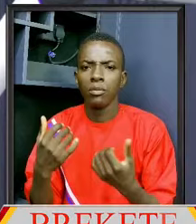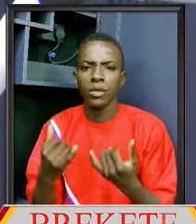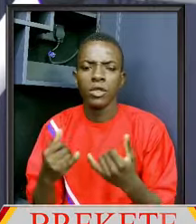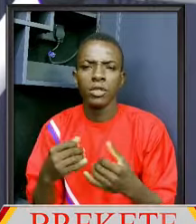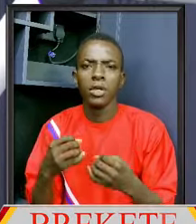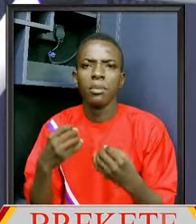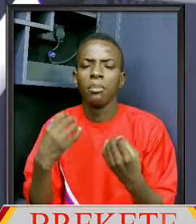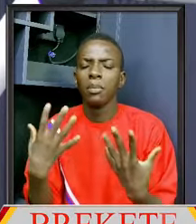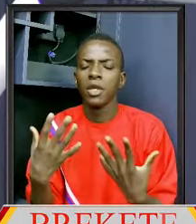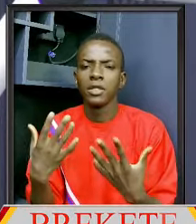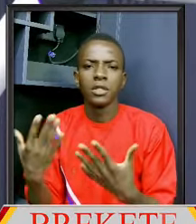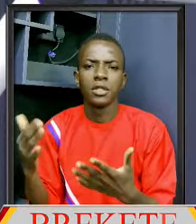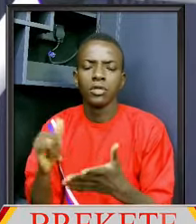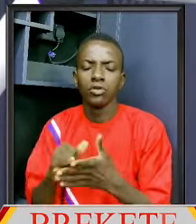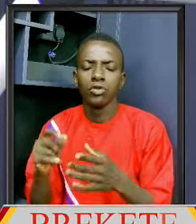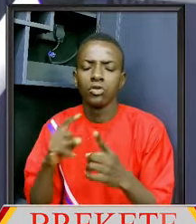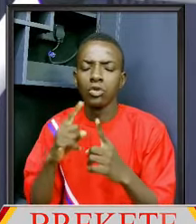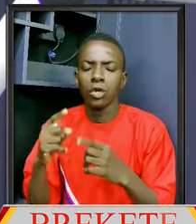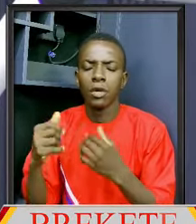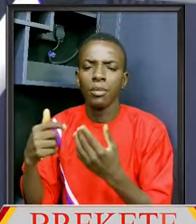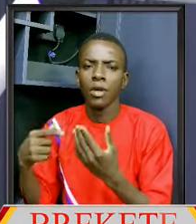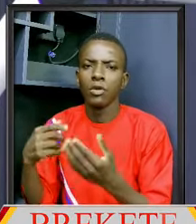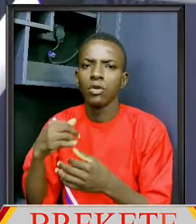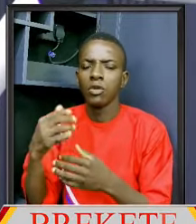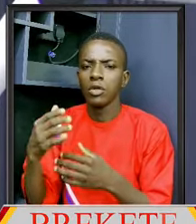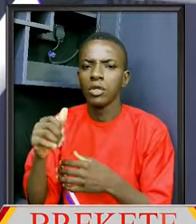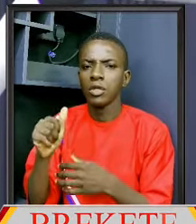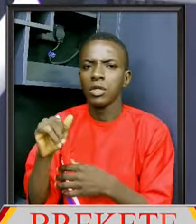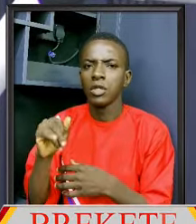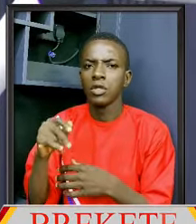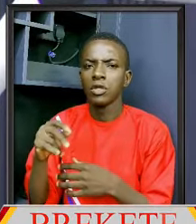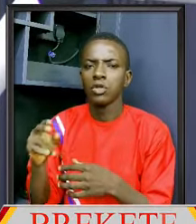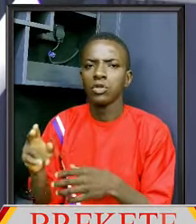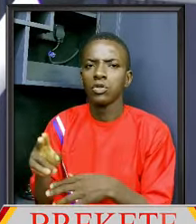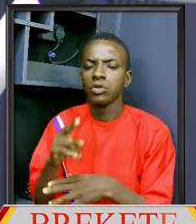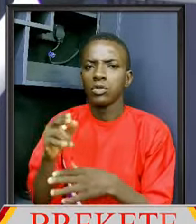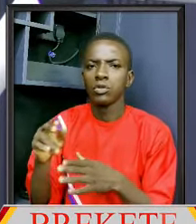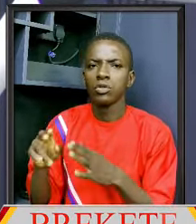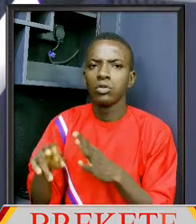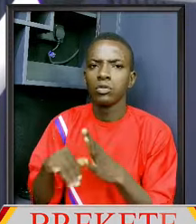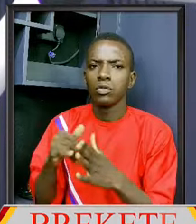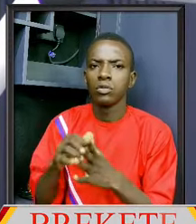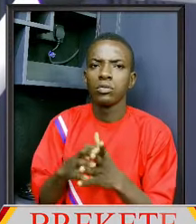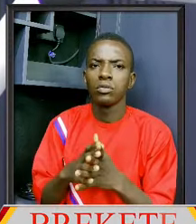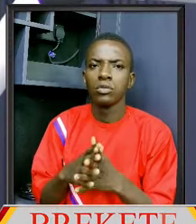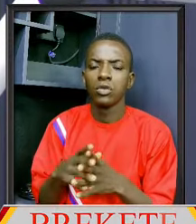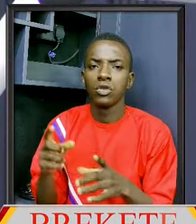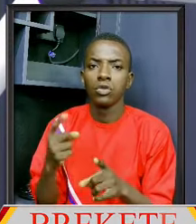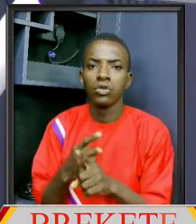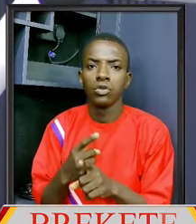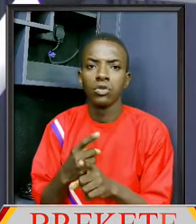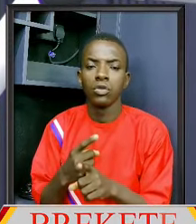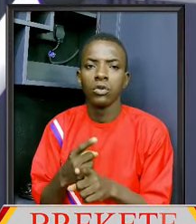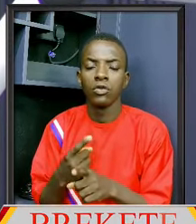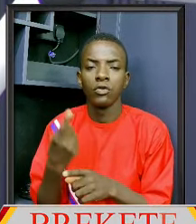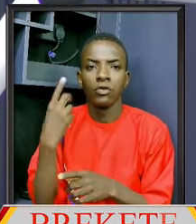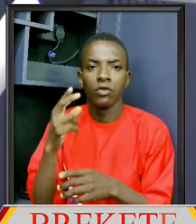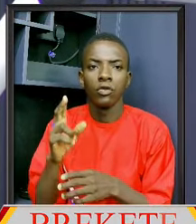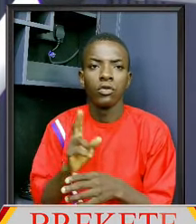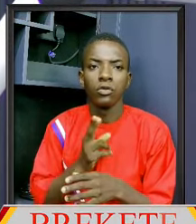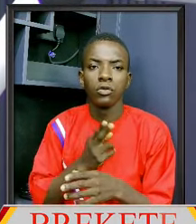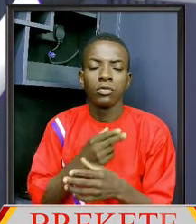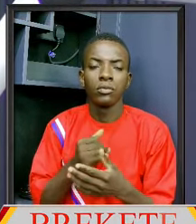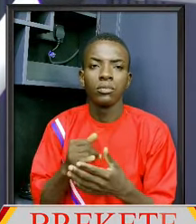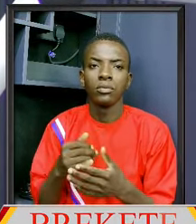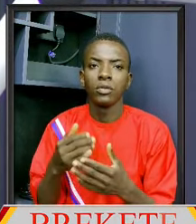We get plenty things to talk about. But I go want me consultant Ike use 1 or 2 minutes, go through our social media. It's just for us to quickly read.